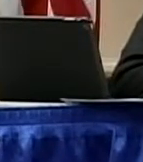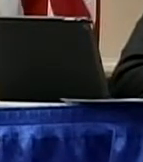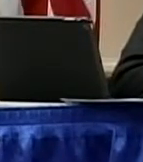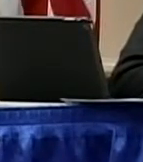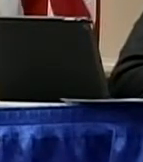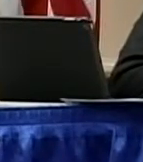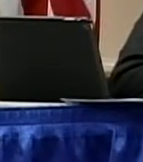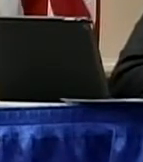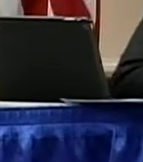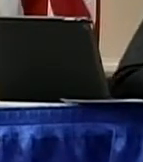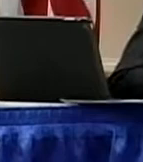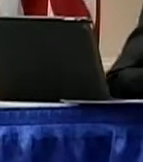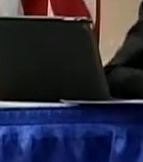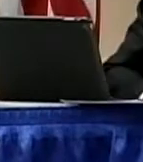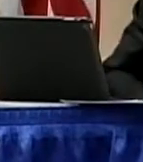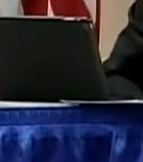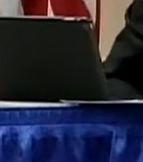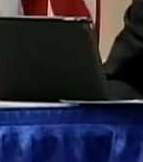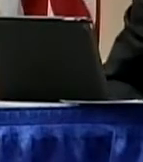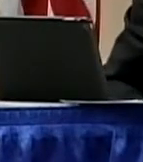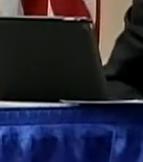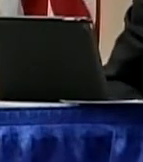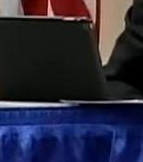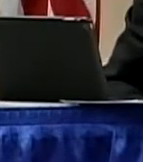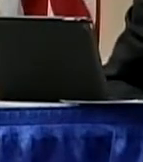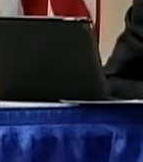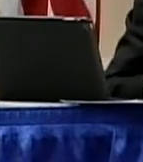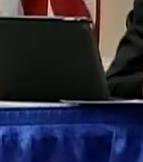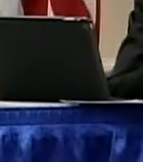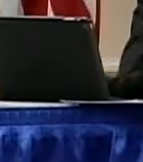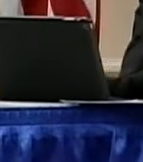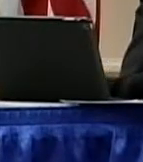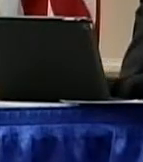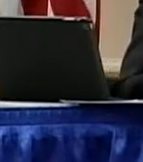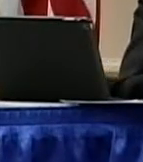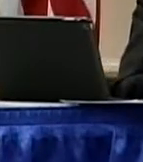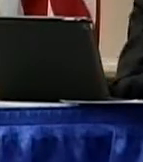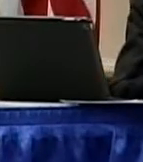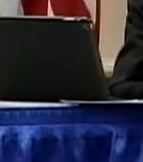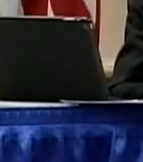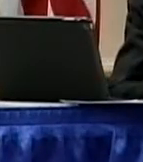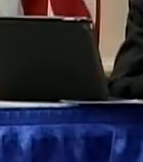where you are. With all of these technological advances,